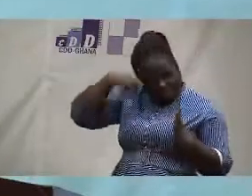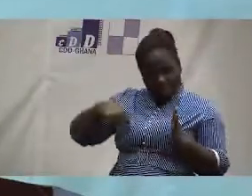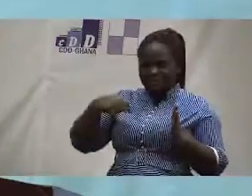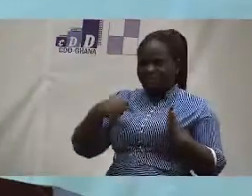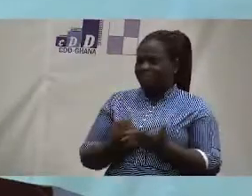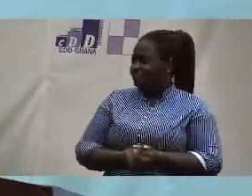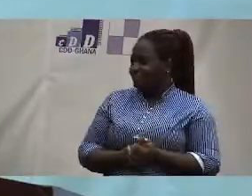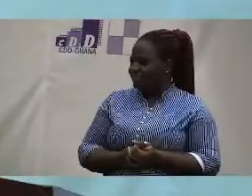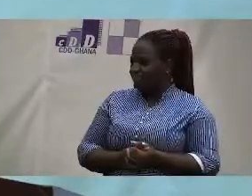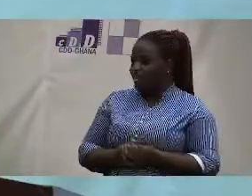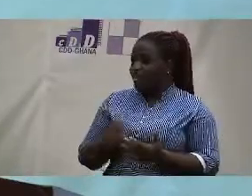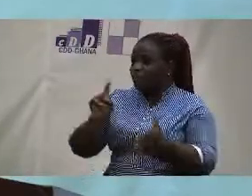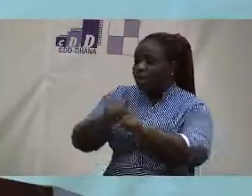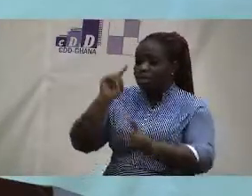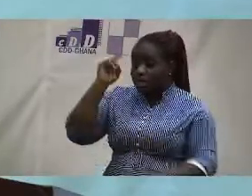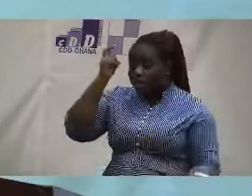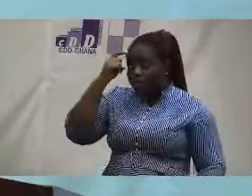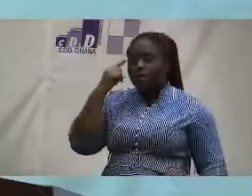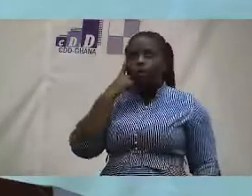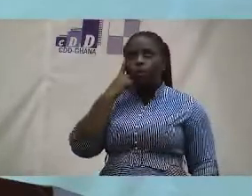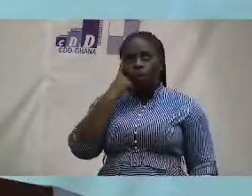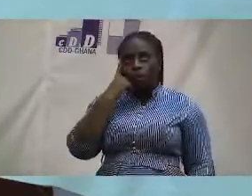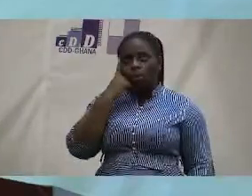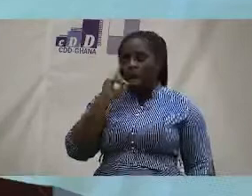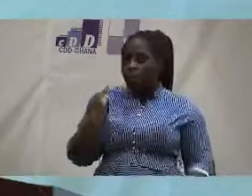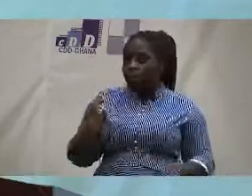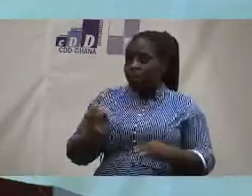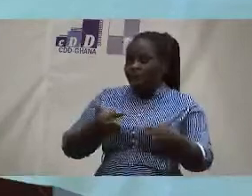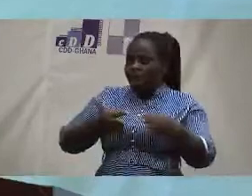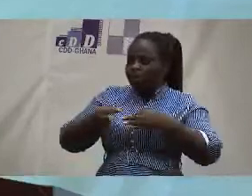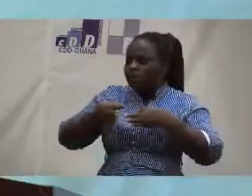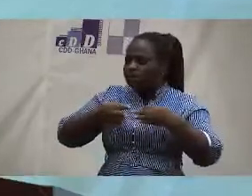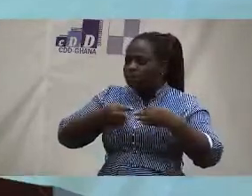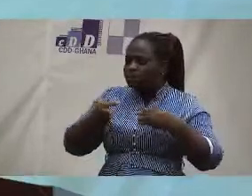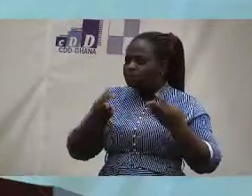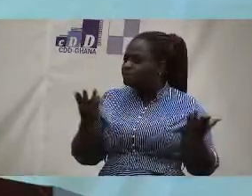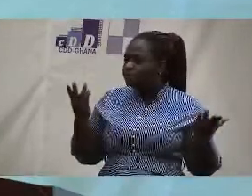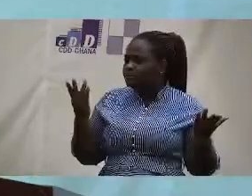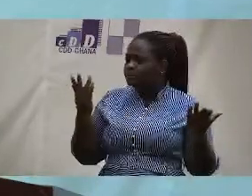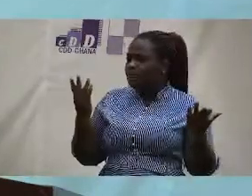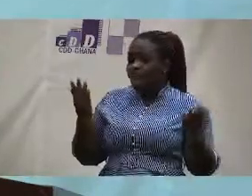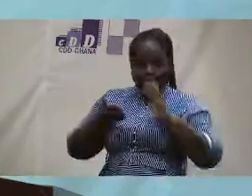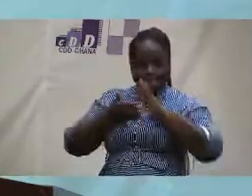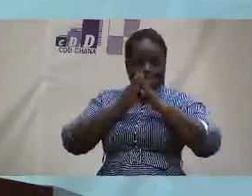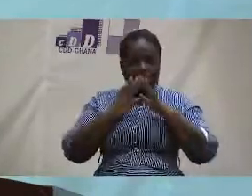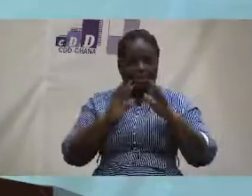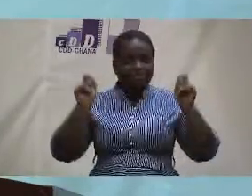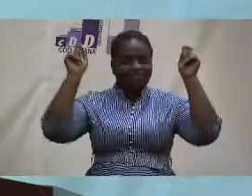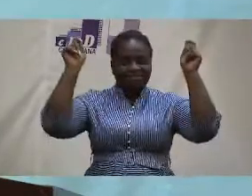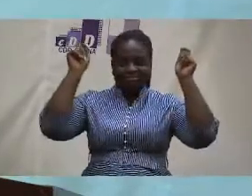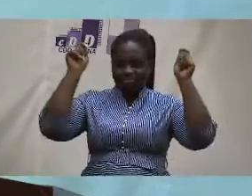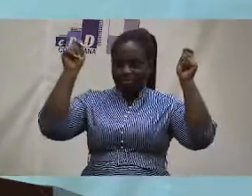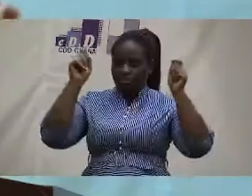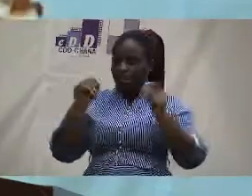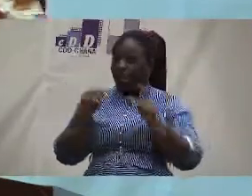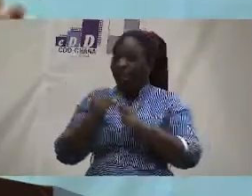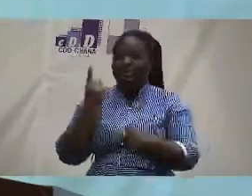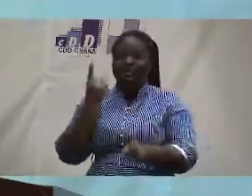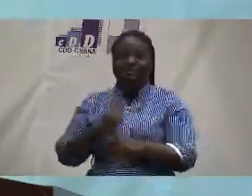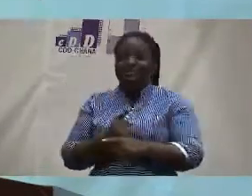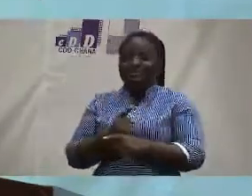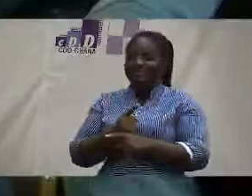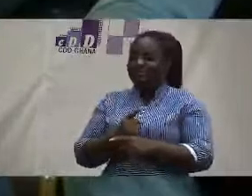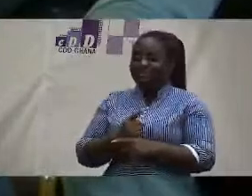this. As government starts thinking and defining peaceful protest or just